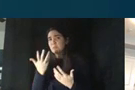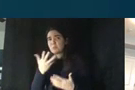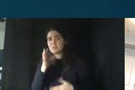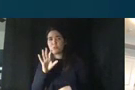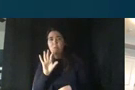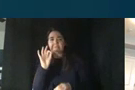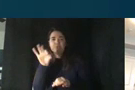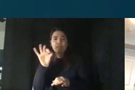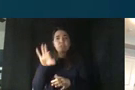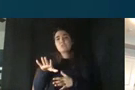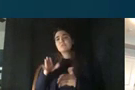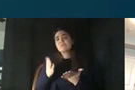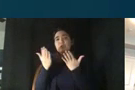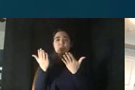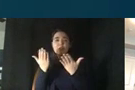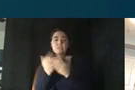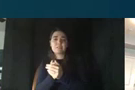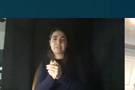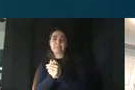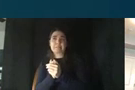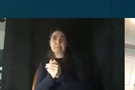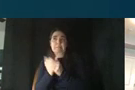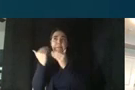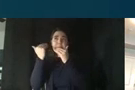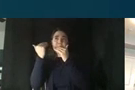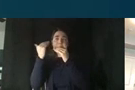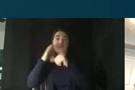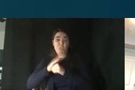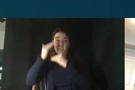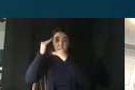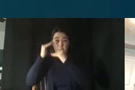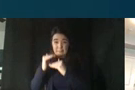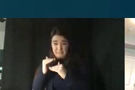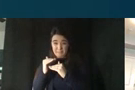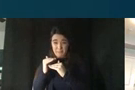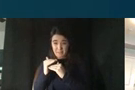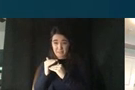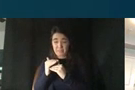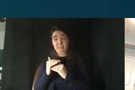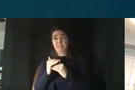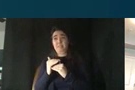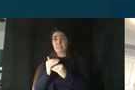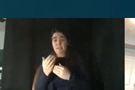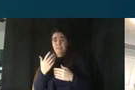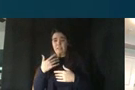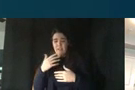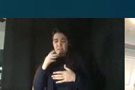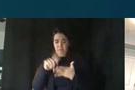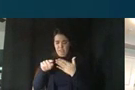yourself minimize the stress and internalizing that criticism?